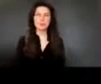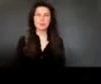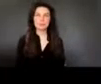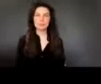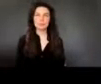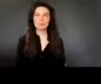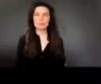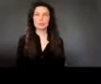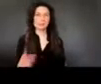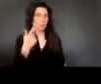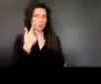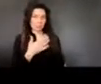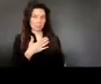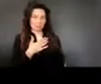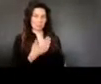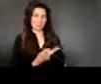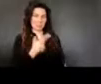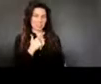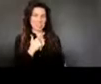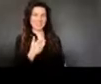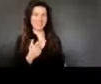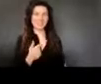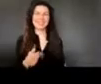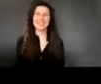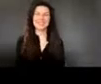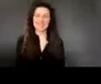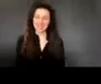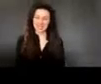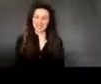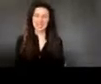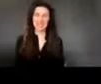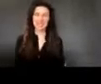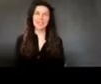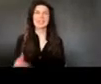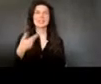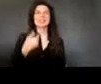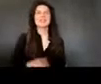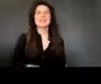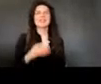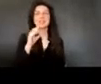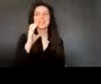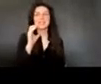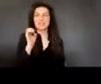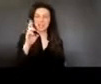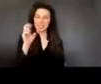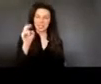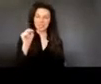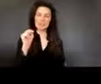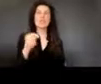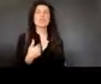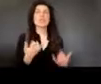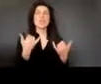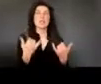I think it's my turn. My name is Ceren Göǧüş. I am right now